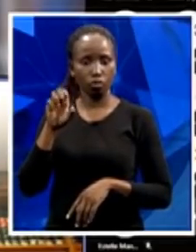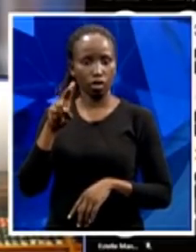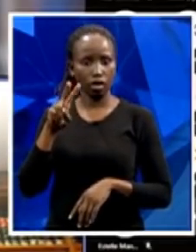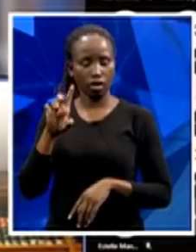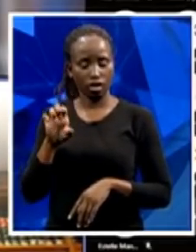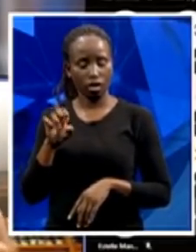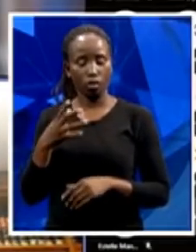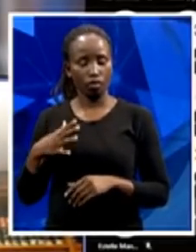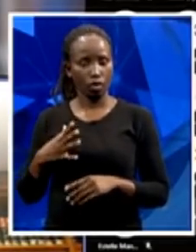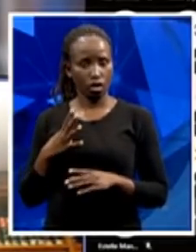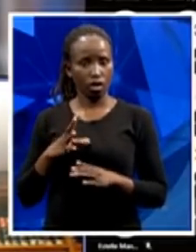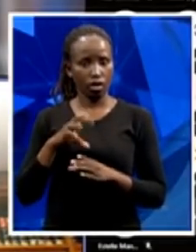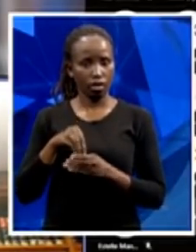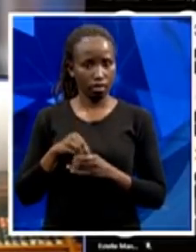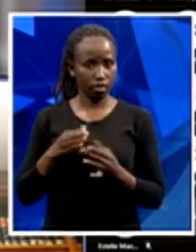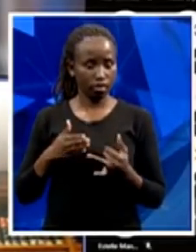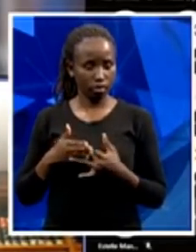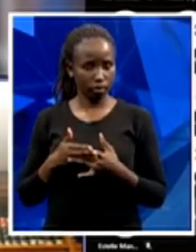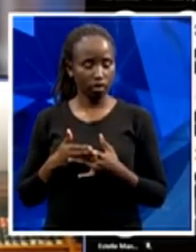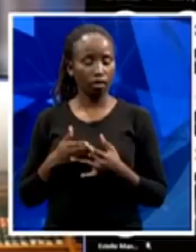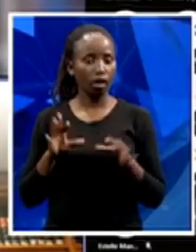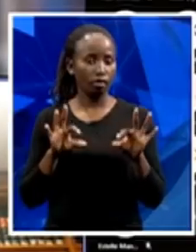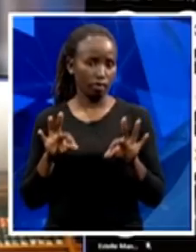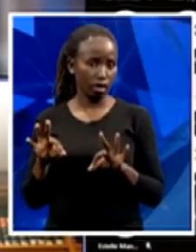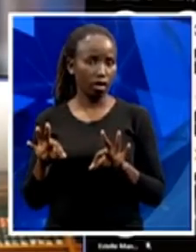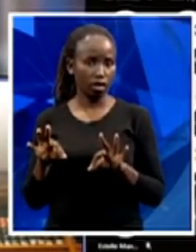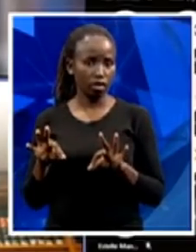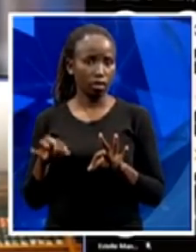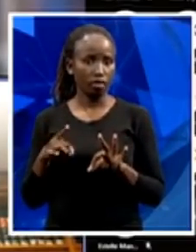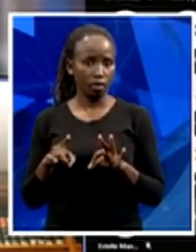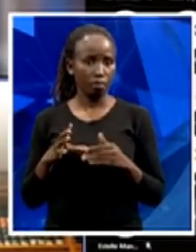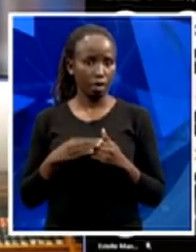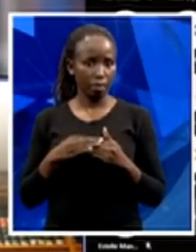valid to members of the ANC, I'm not sure if